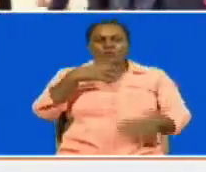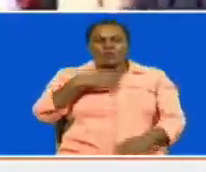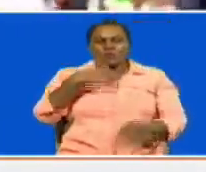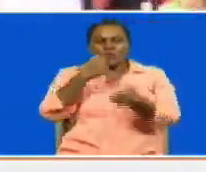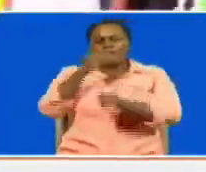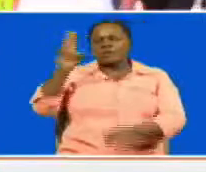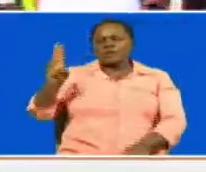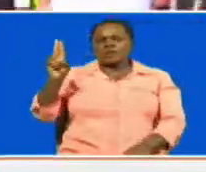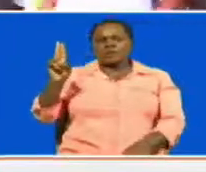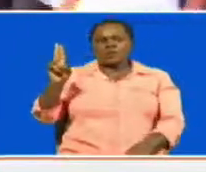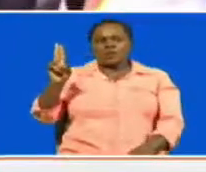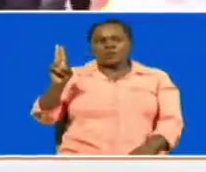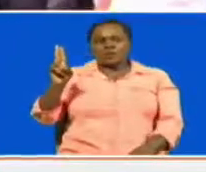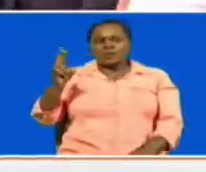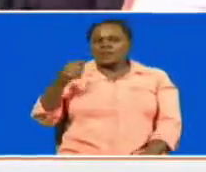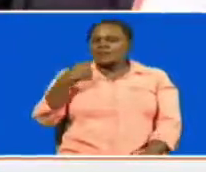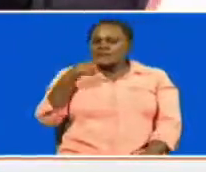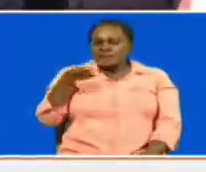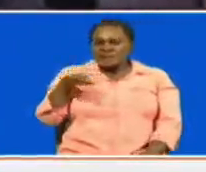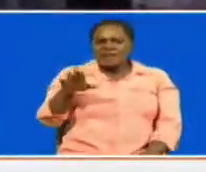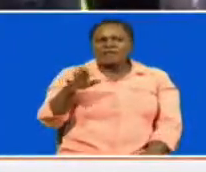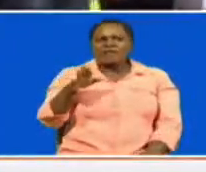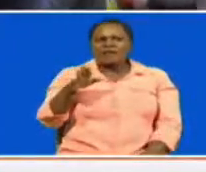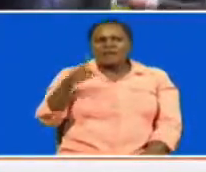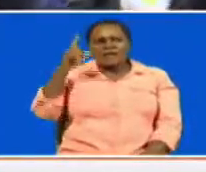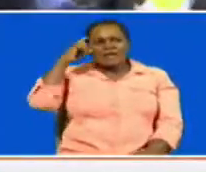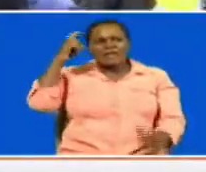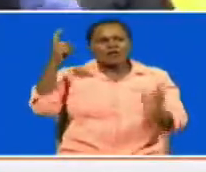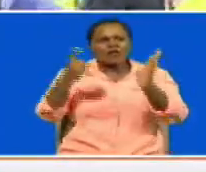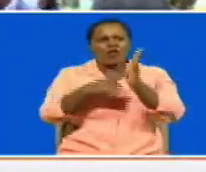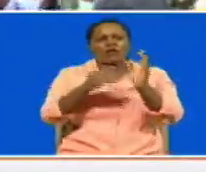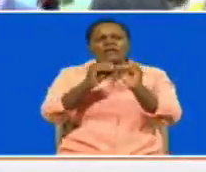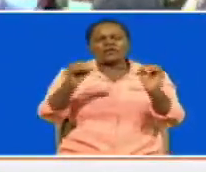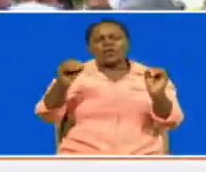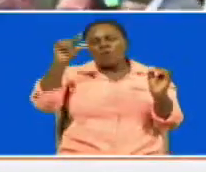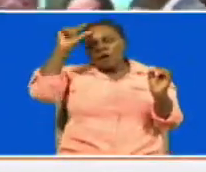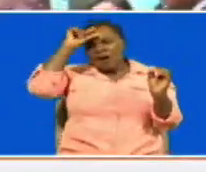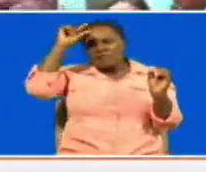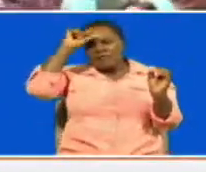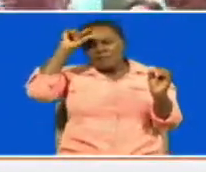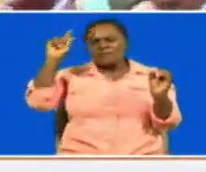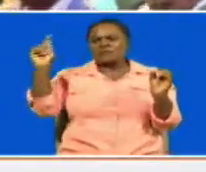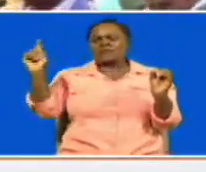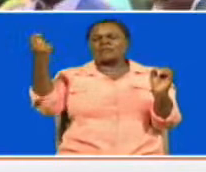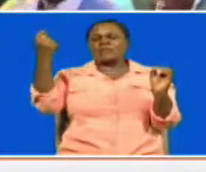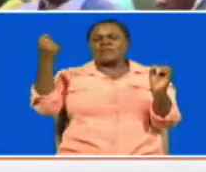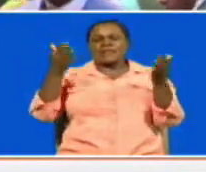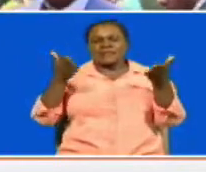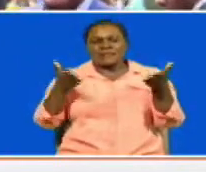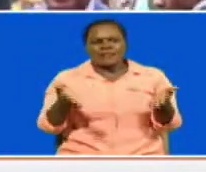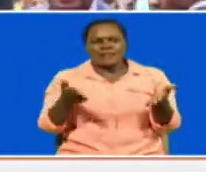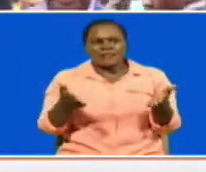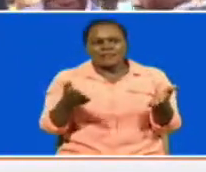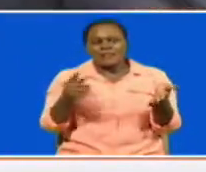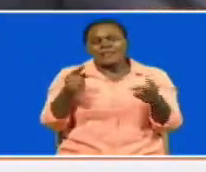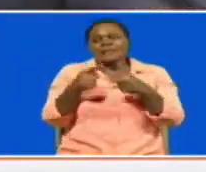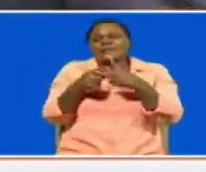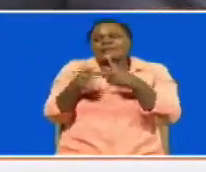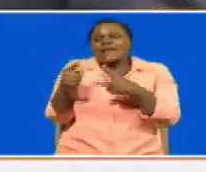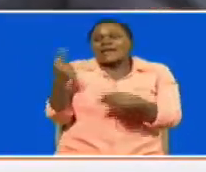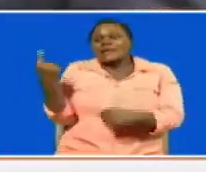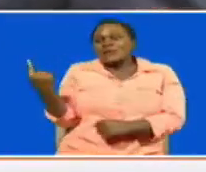Kenyatta is already on record that he does not recognize the Kenya Kwanza government. And this is just the